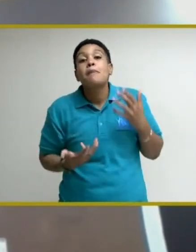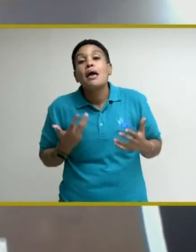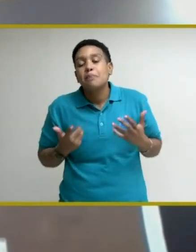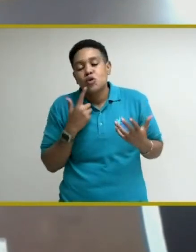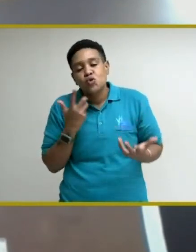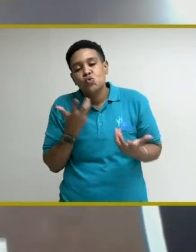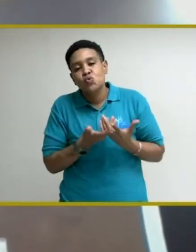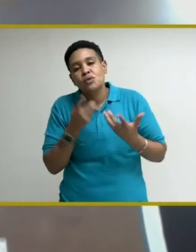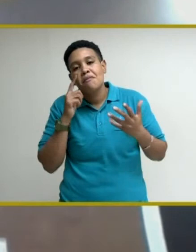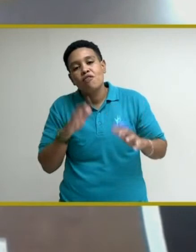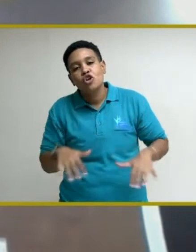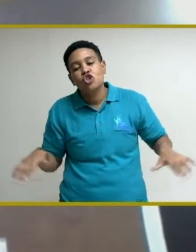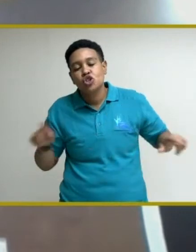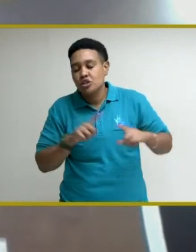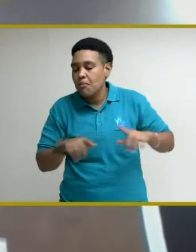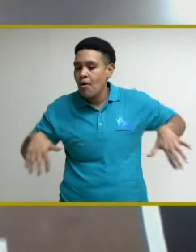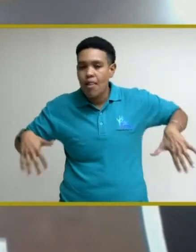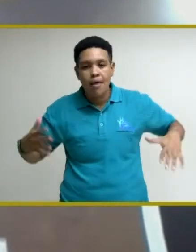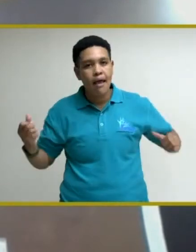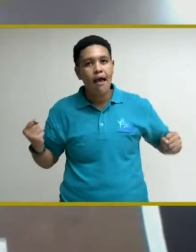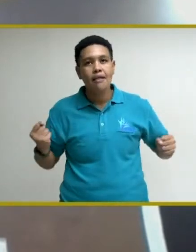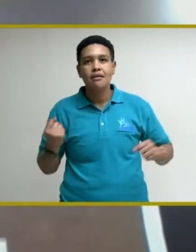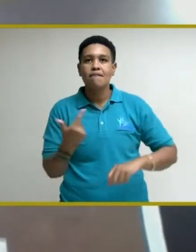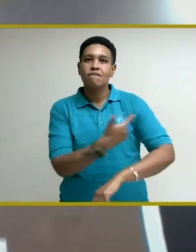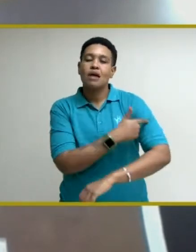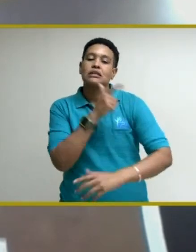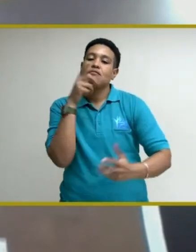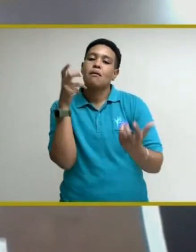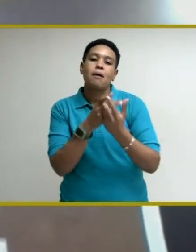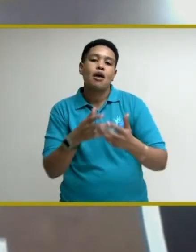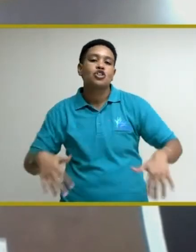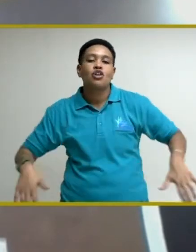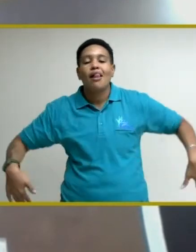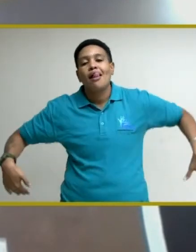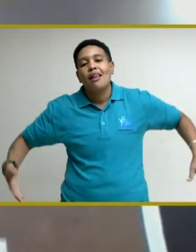suitable for children, but we're not quite there at this time.